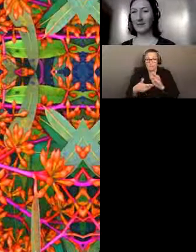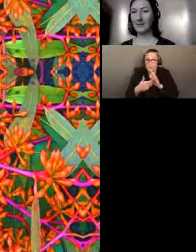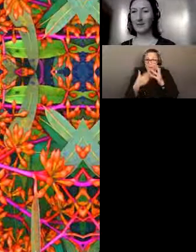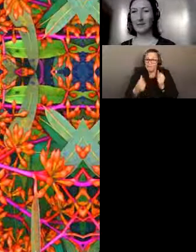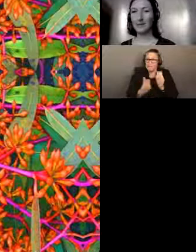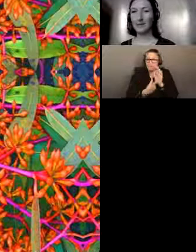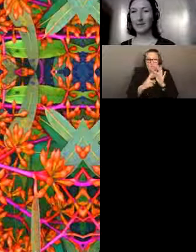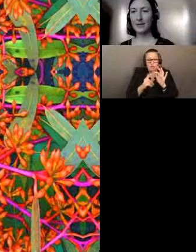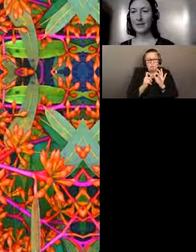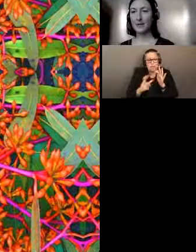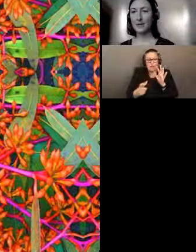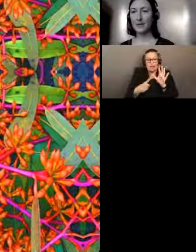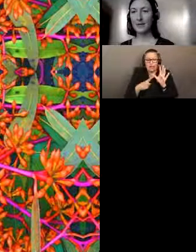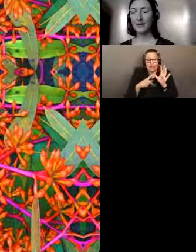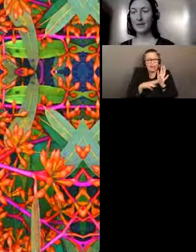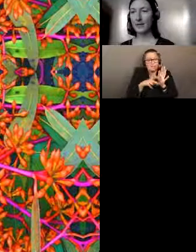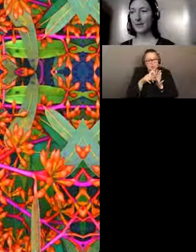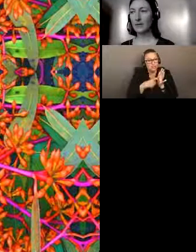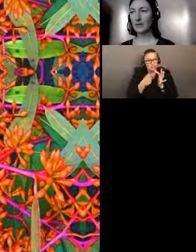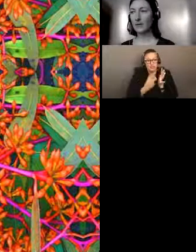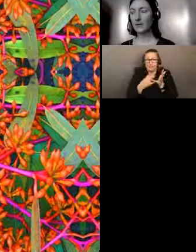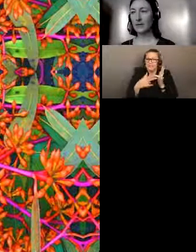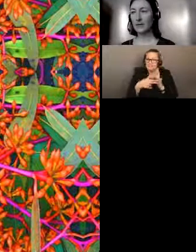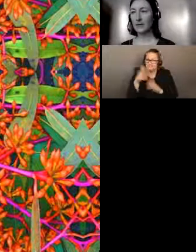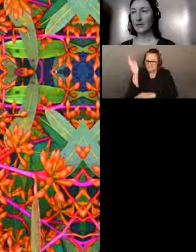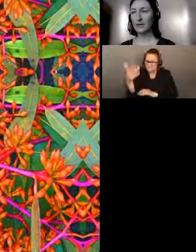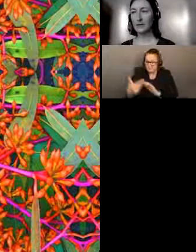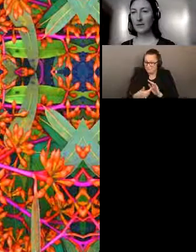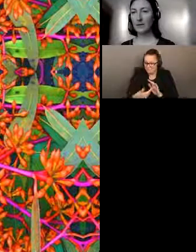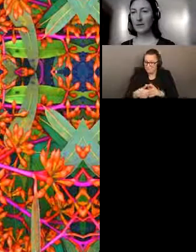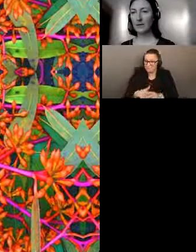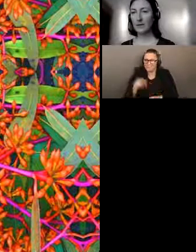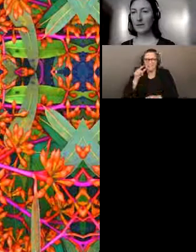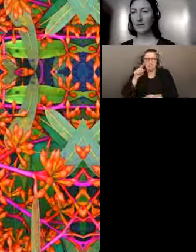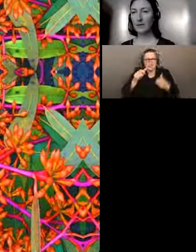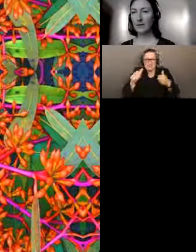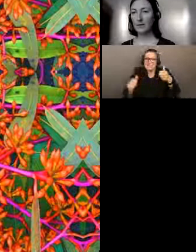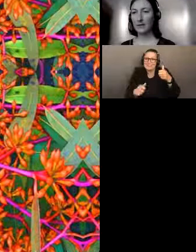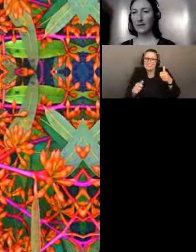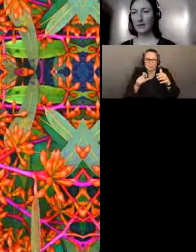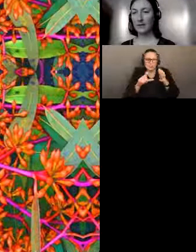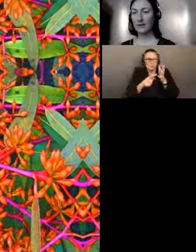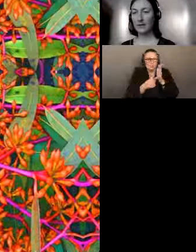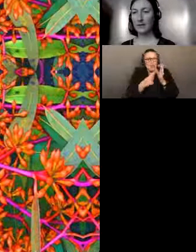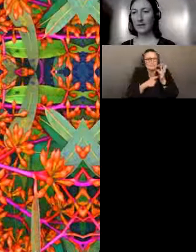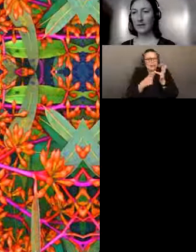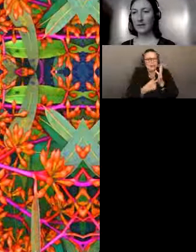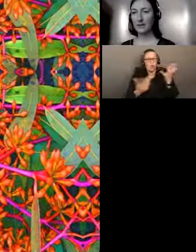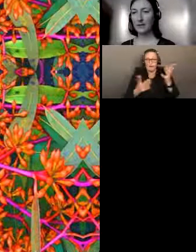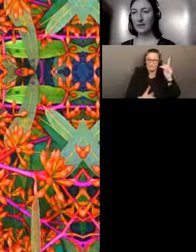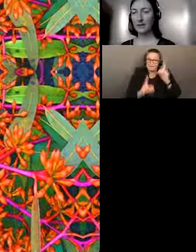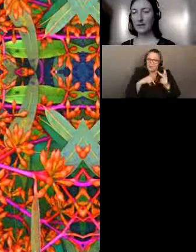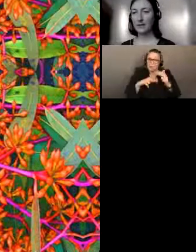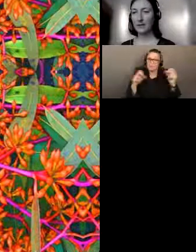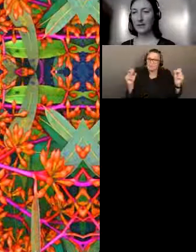Anderson. Rebecca is the Assistant Curator at the City of Sydney. Along with Margaret